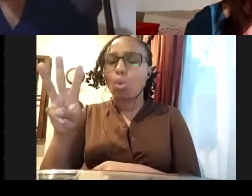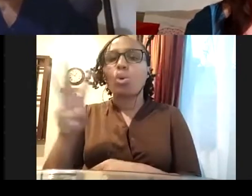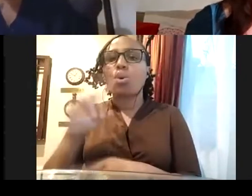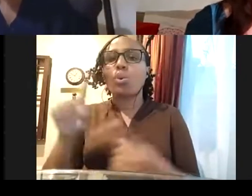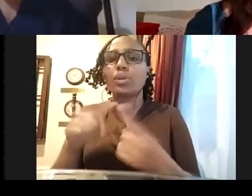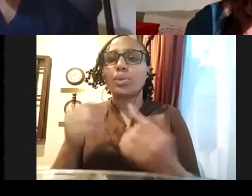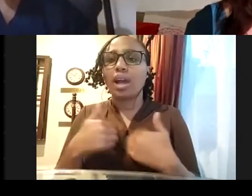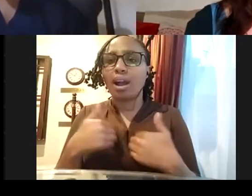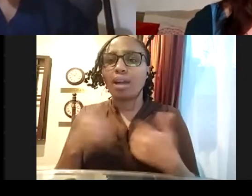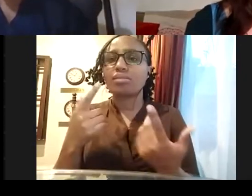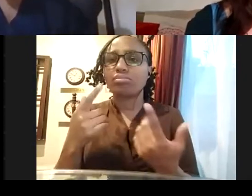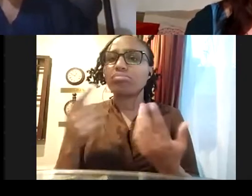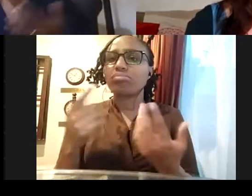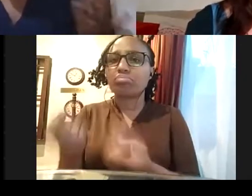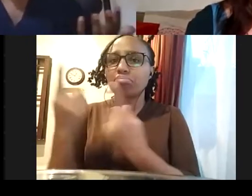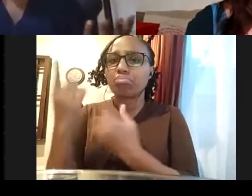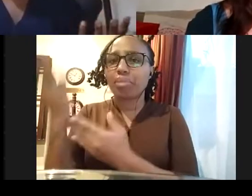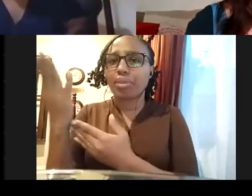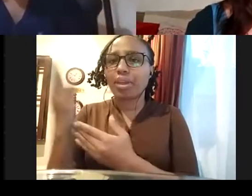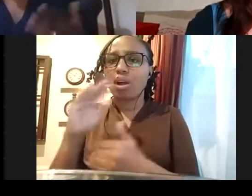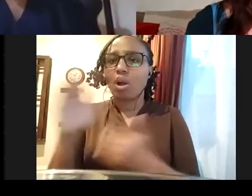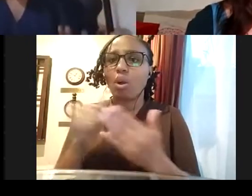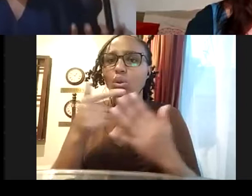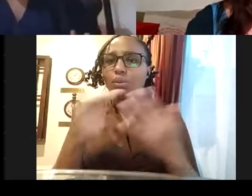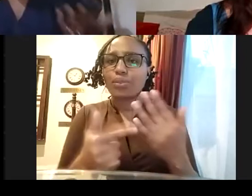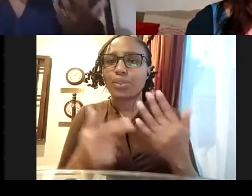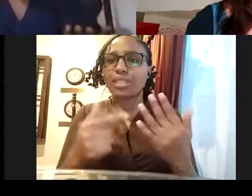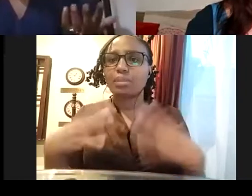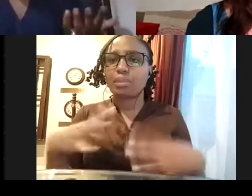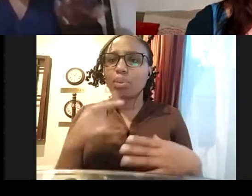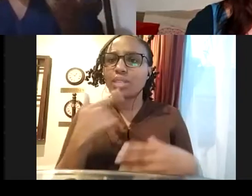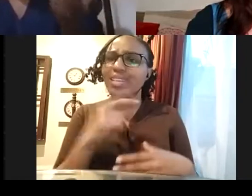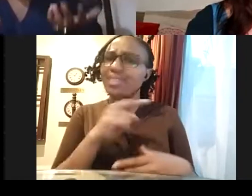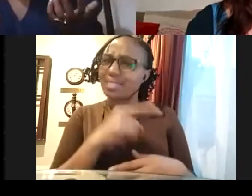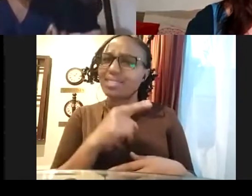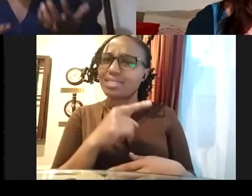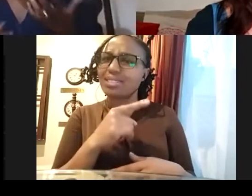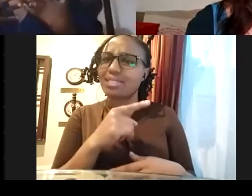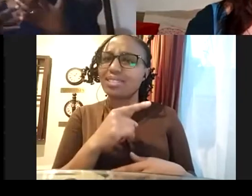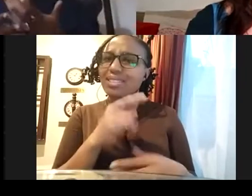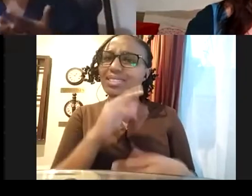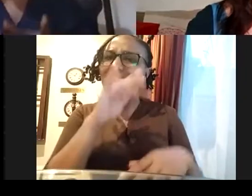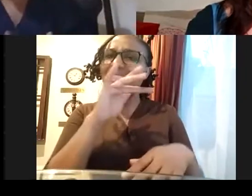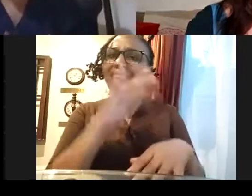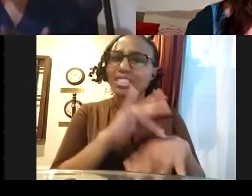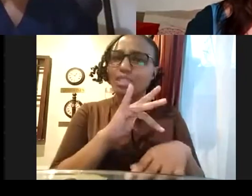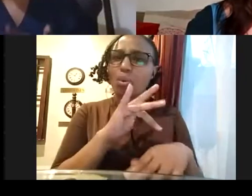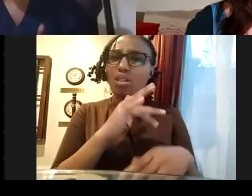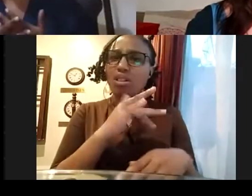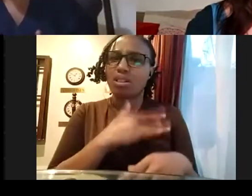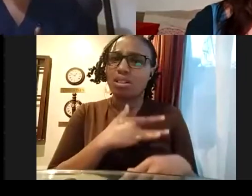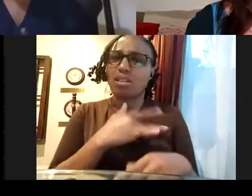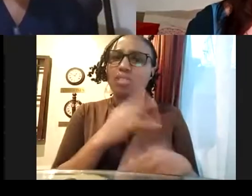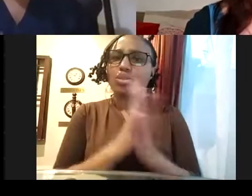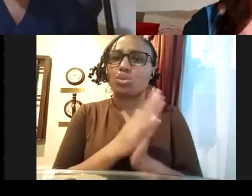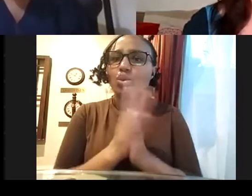2019, when all of these Glaswegians were just like, this is such a tangible story. And I think that's what good storytelling does. That's